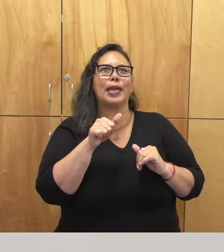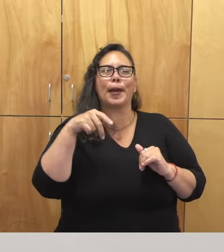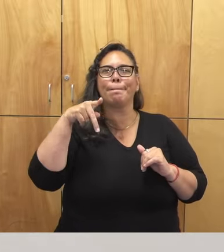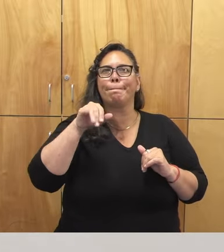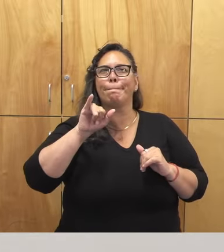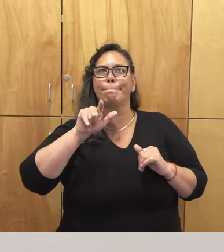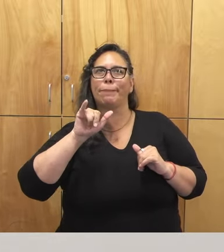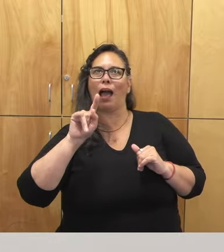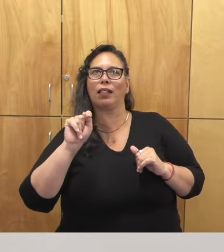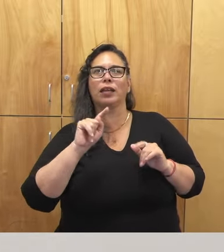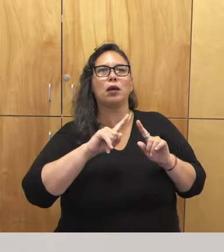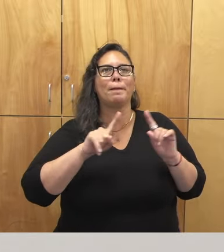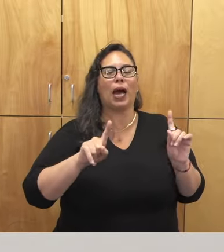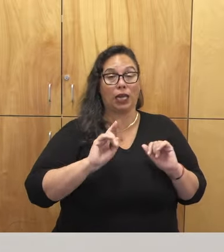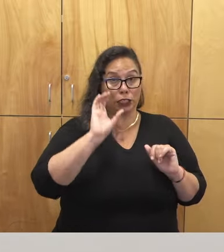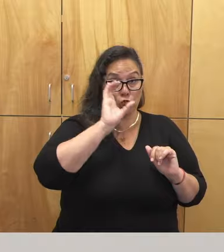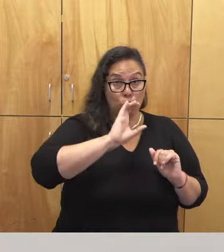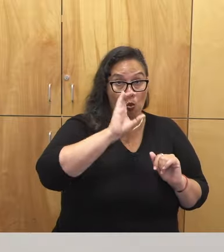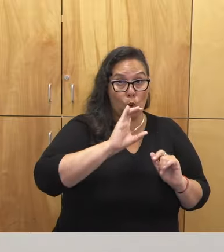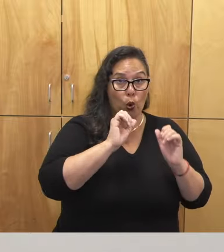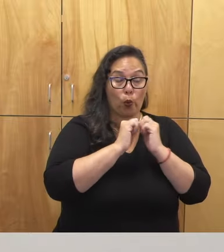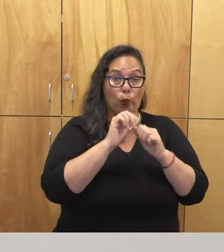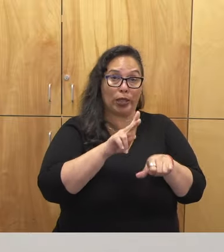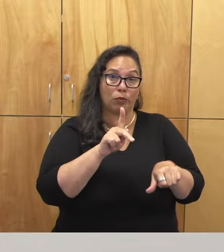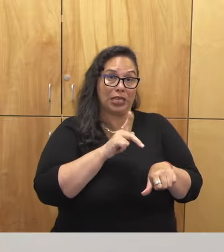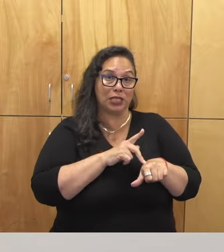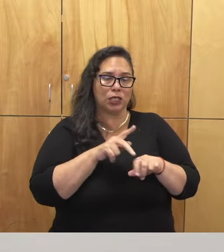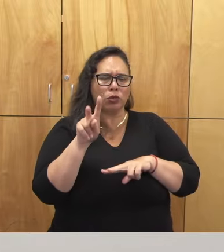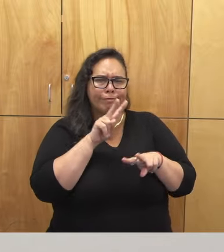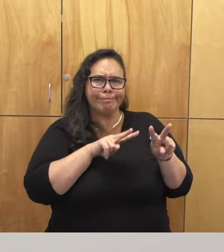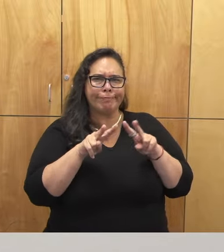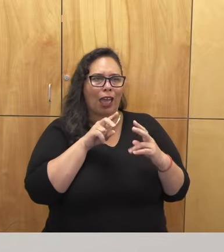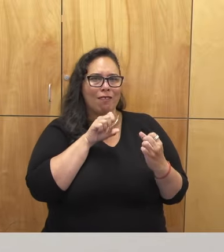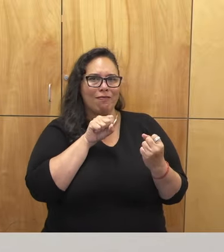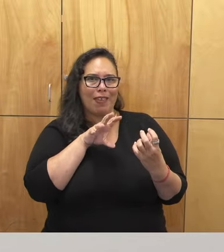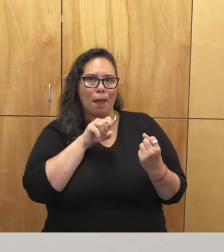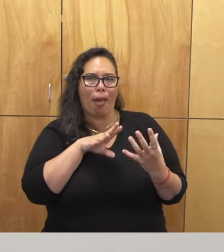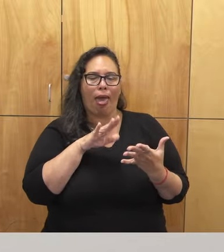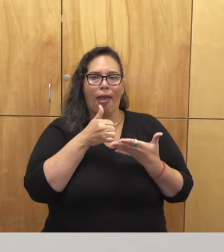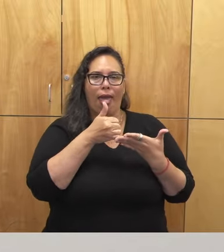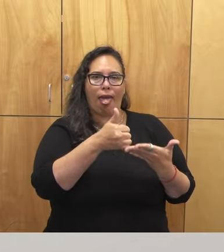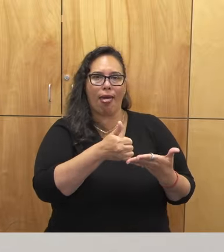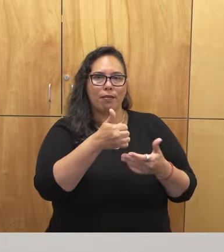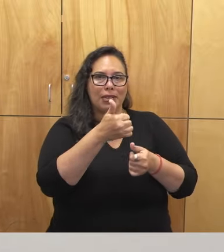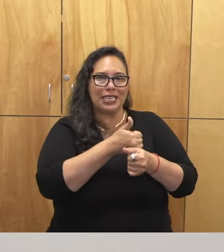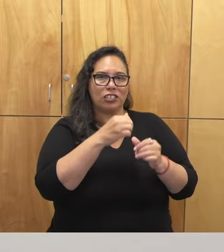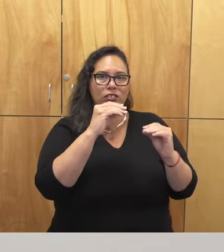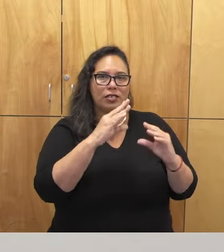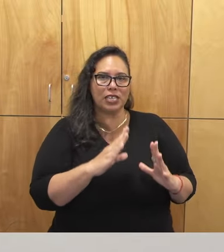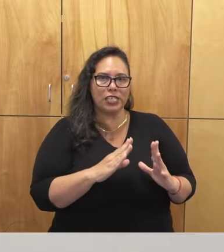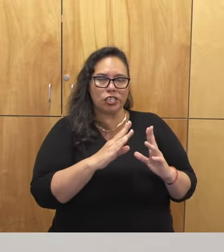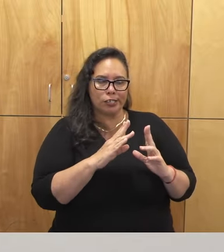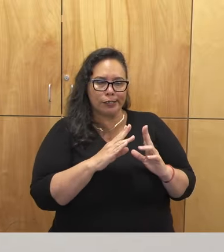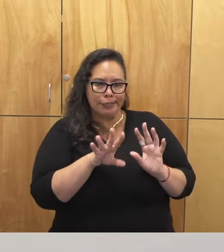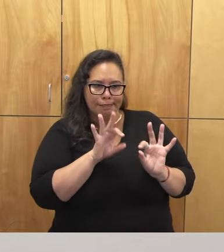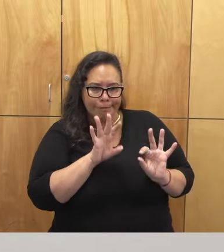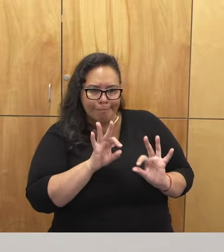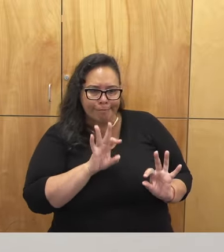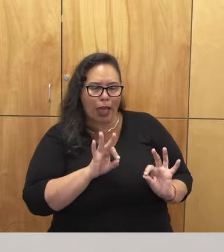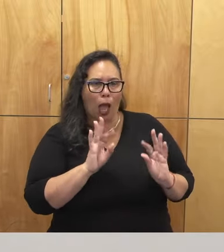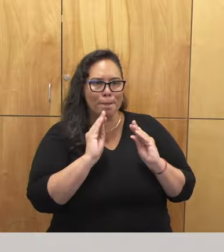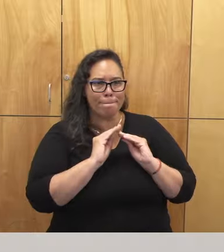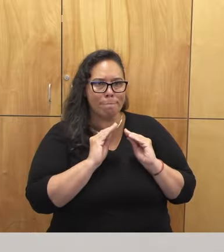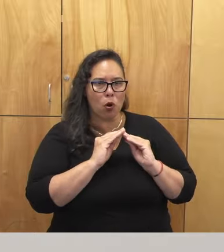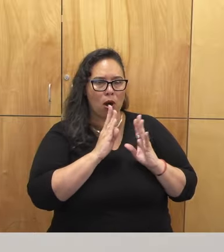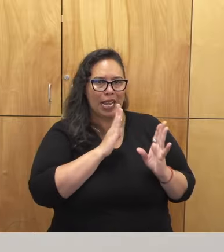but that is being explored with our principals, where we're looking at feedback that help each teacher drill down even more with